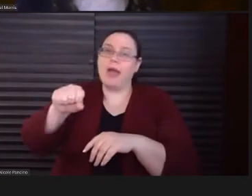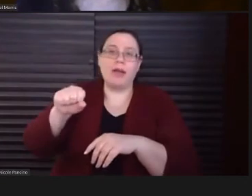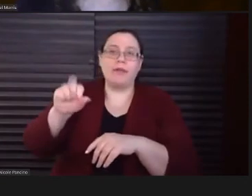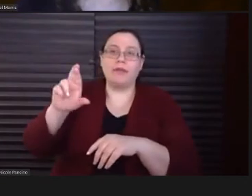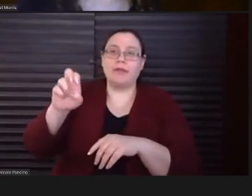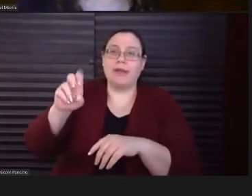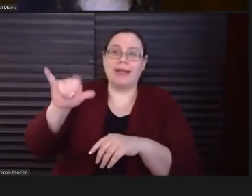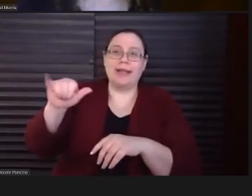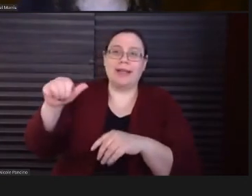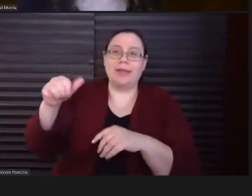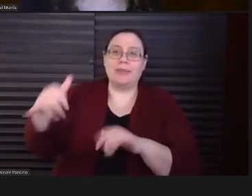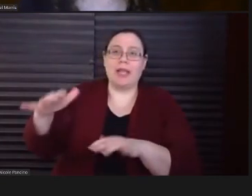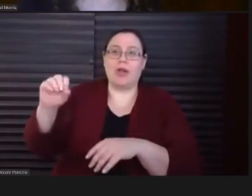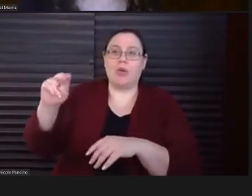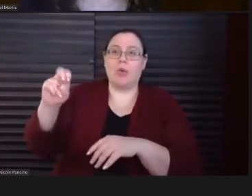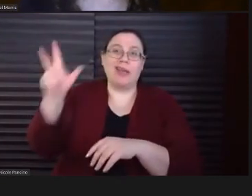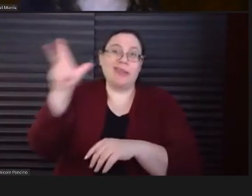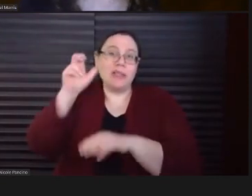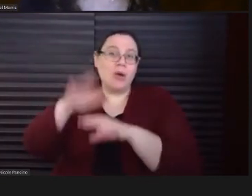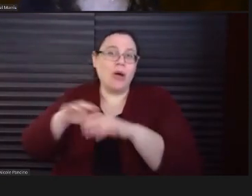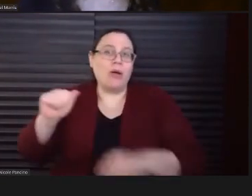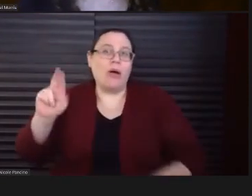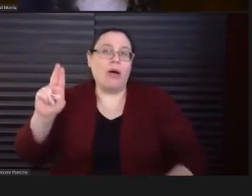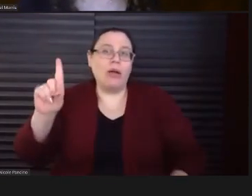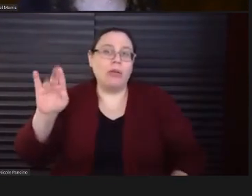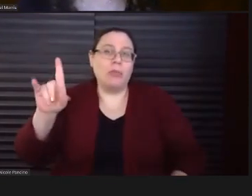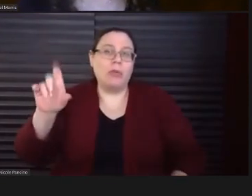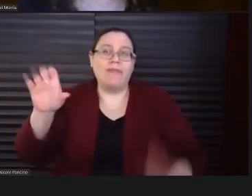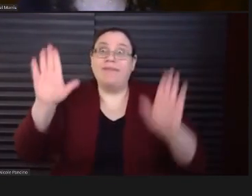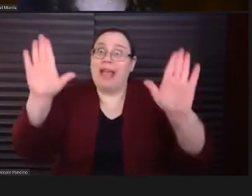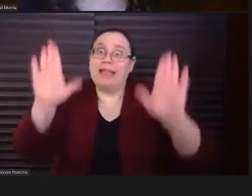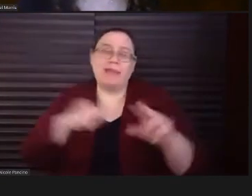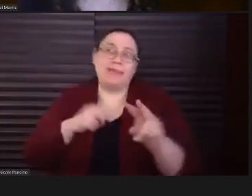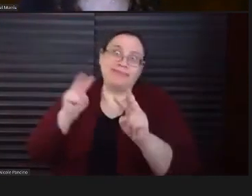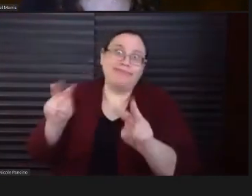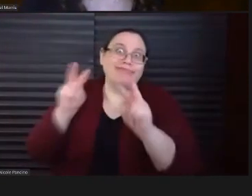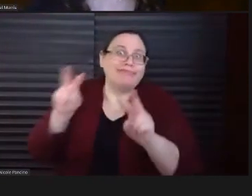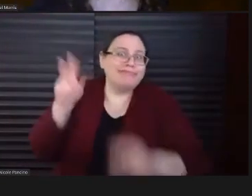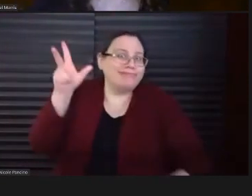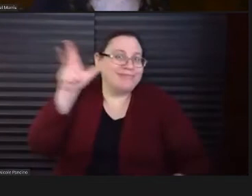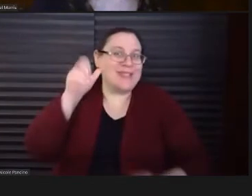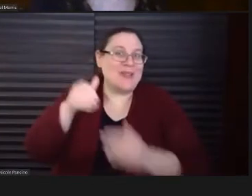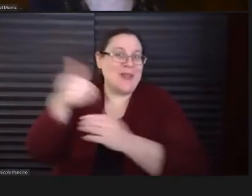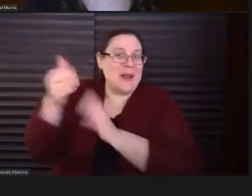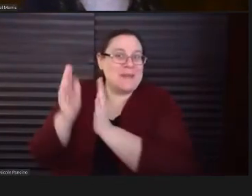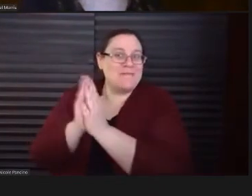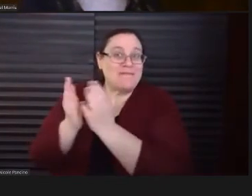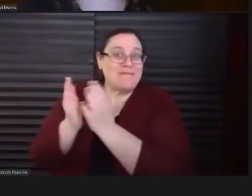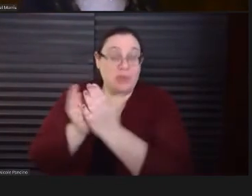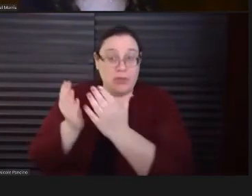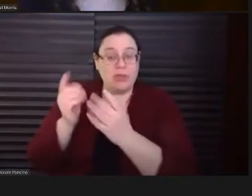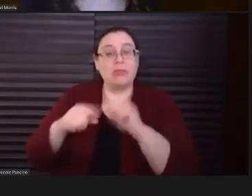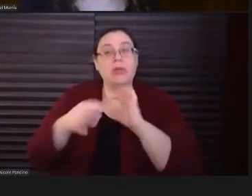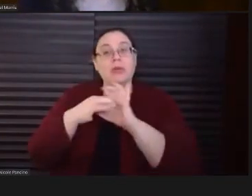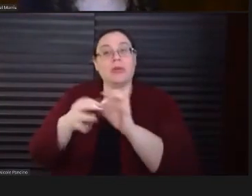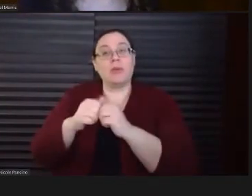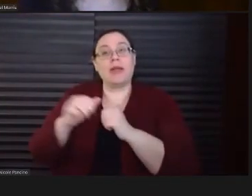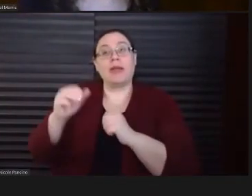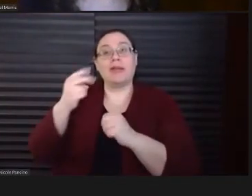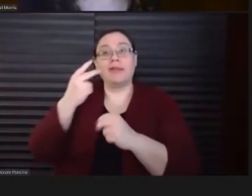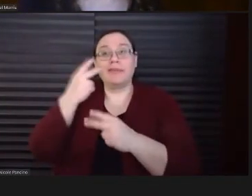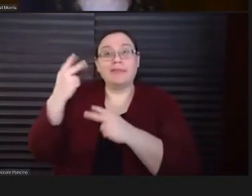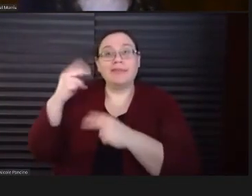it on Audible, it was fantastic. Can't wait for listening to the next one. But when it comes to memories, I always tell